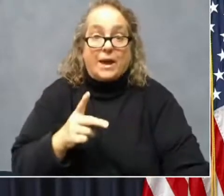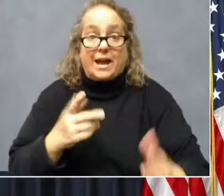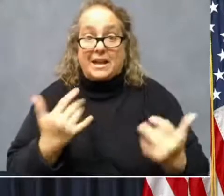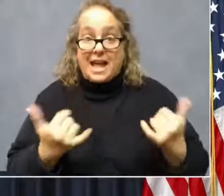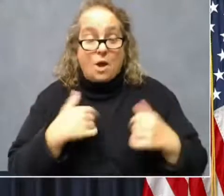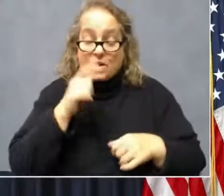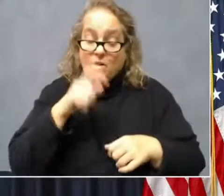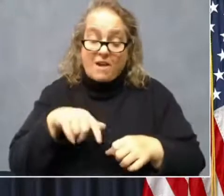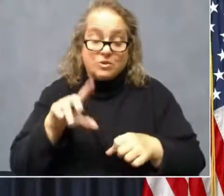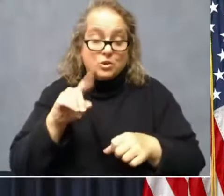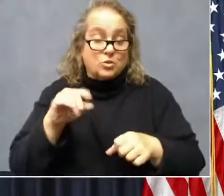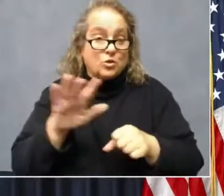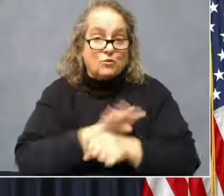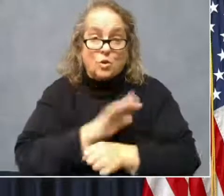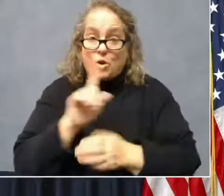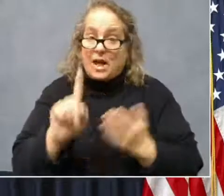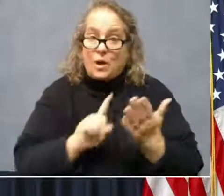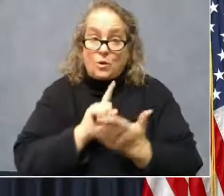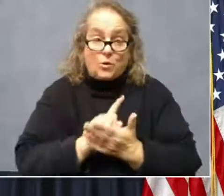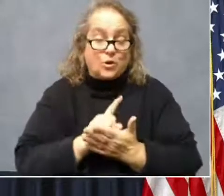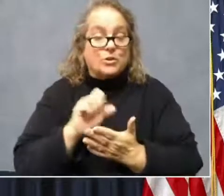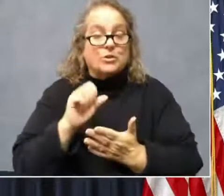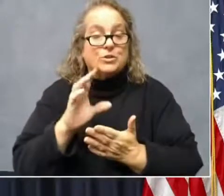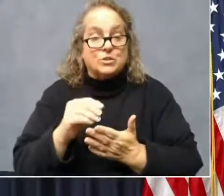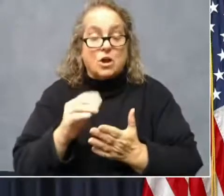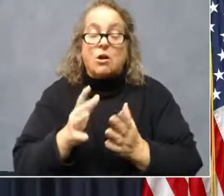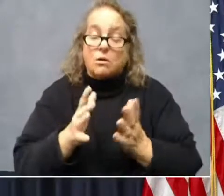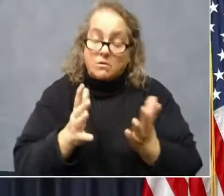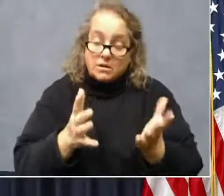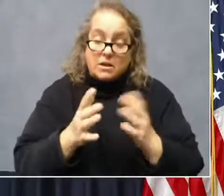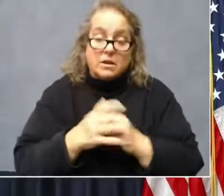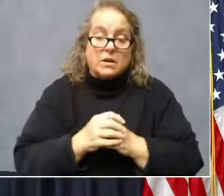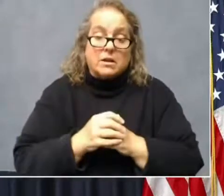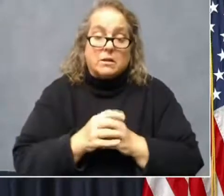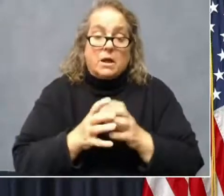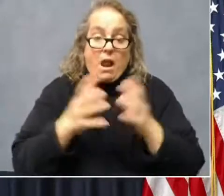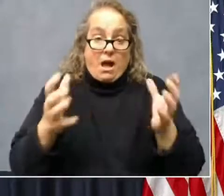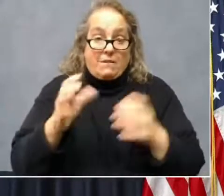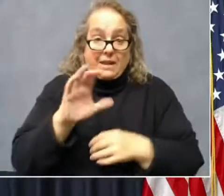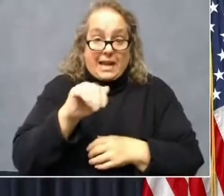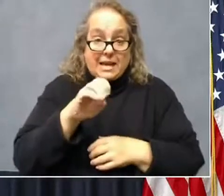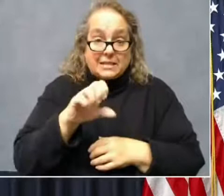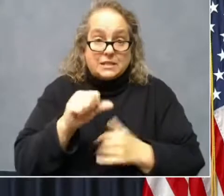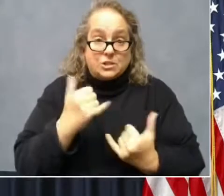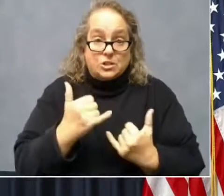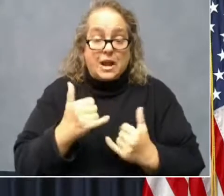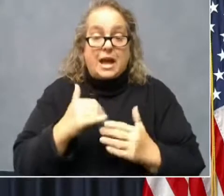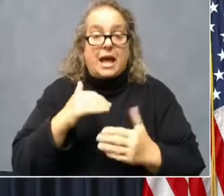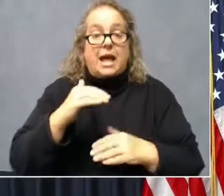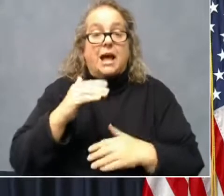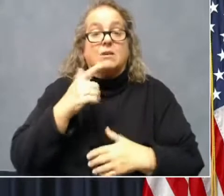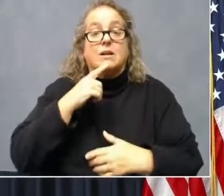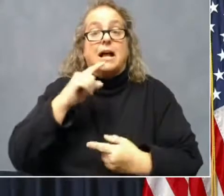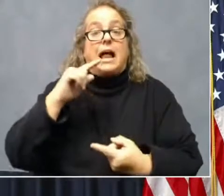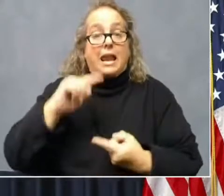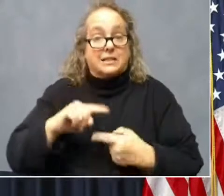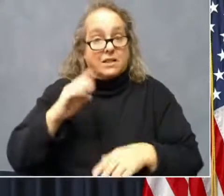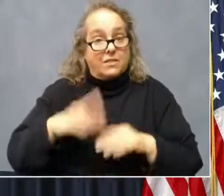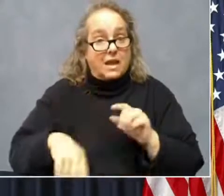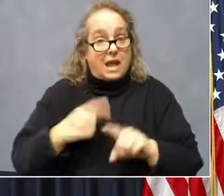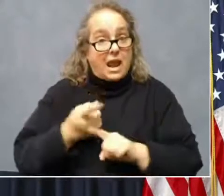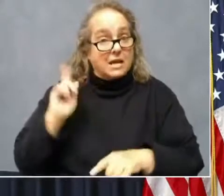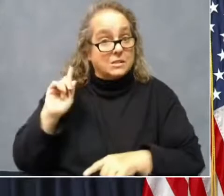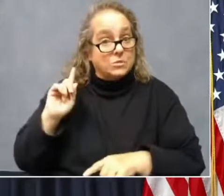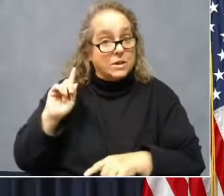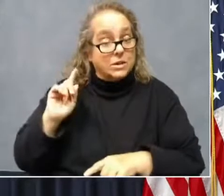hour. A lot of cases today, less than last week. Again, we hope and we believe that